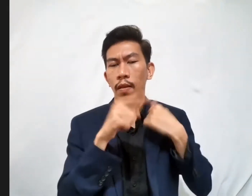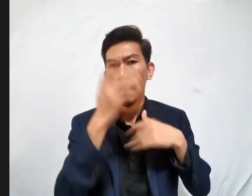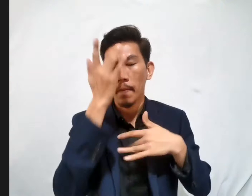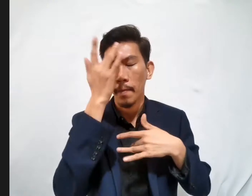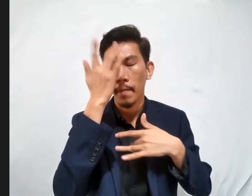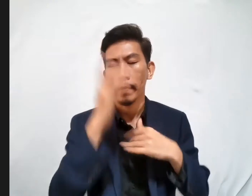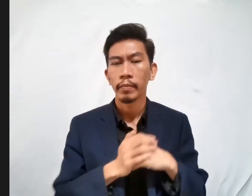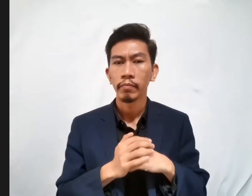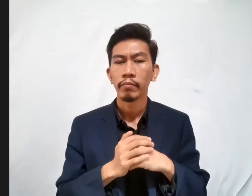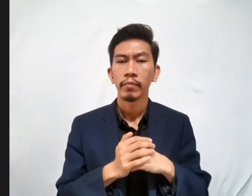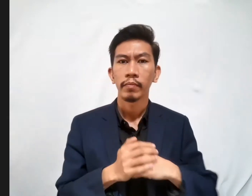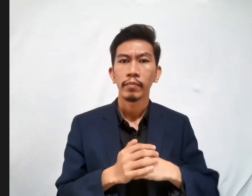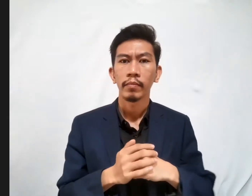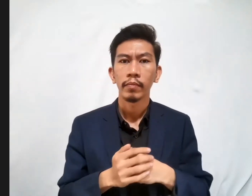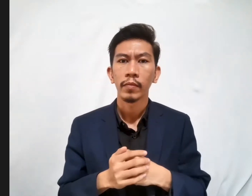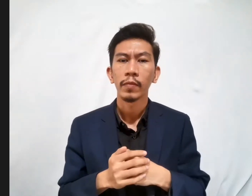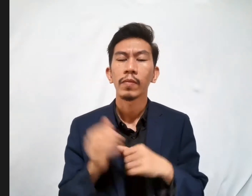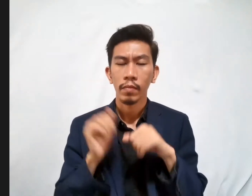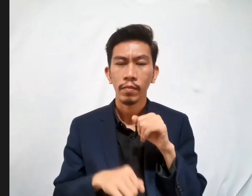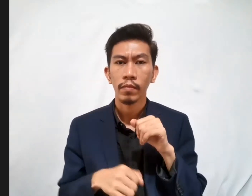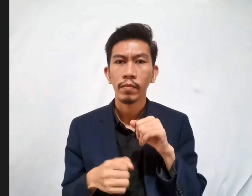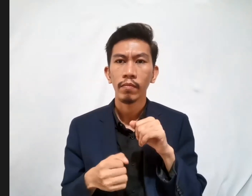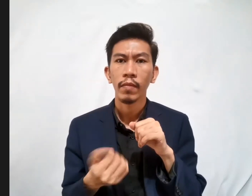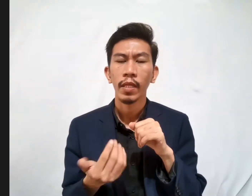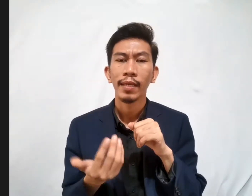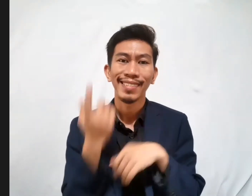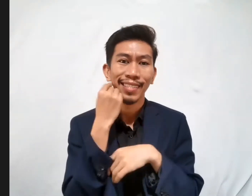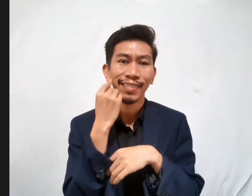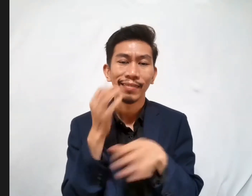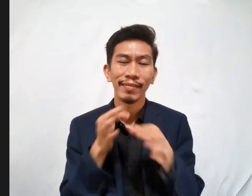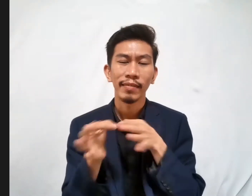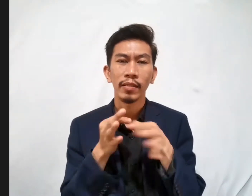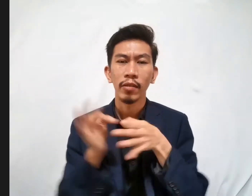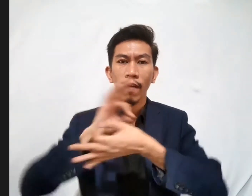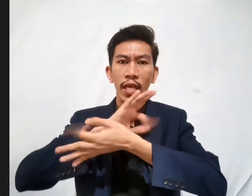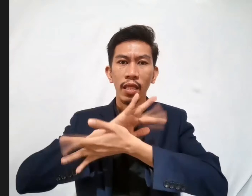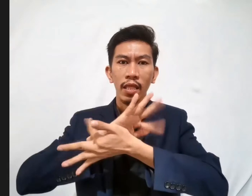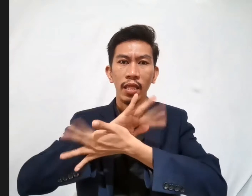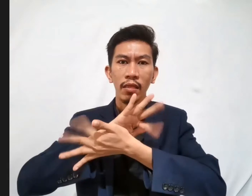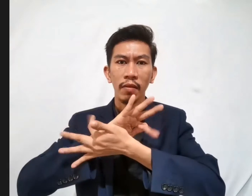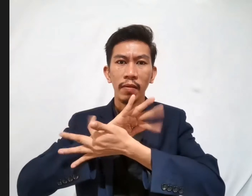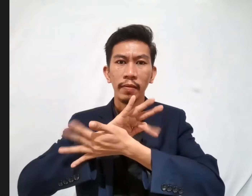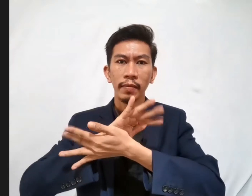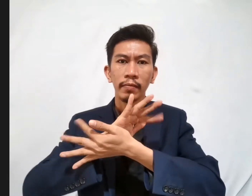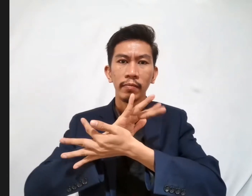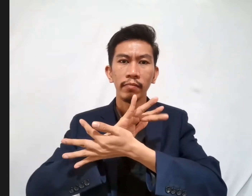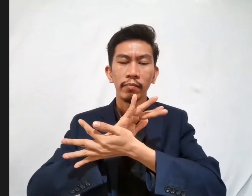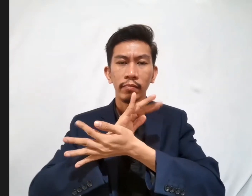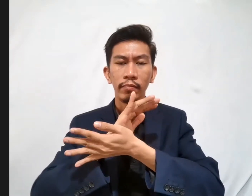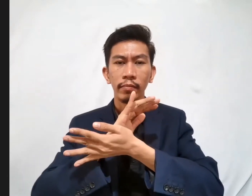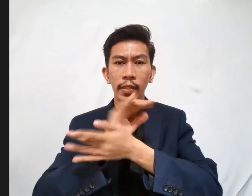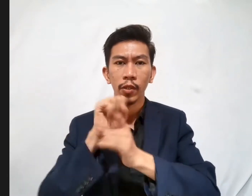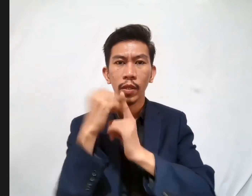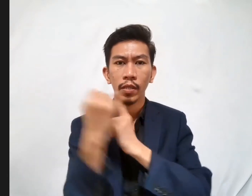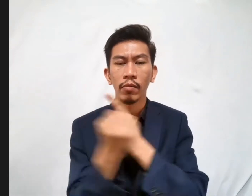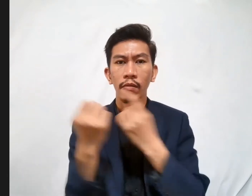So yes, that's what I was saying a while ago. The COVID pandemic actually marginalized many of